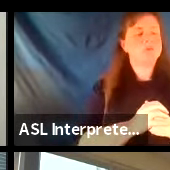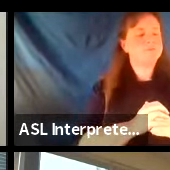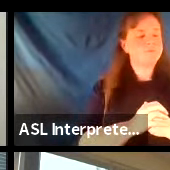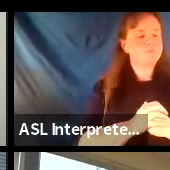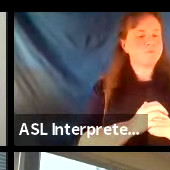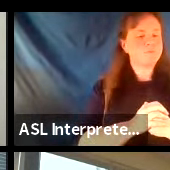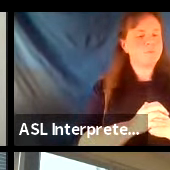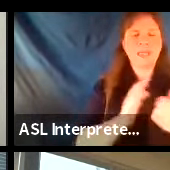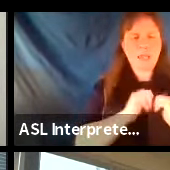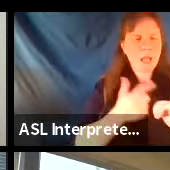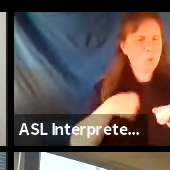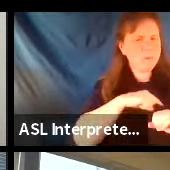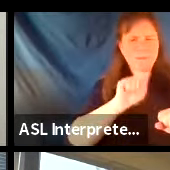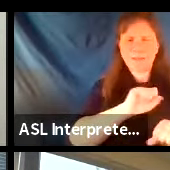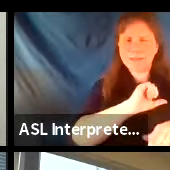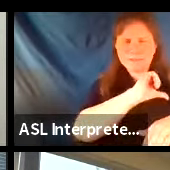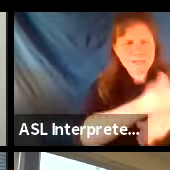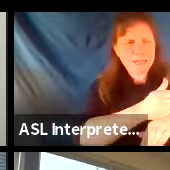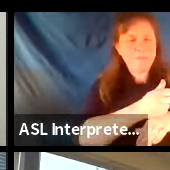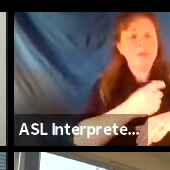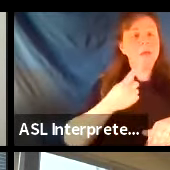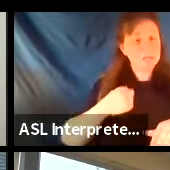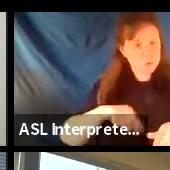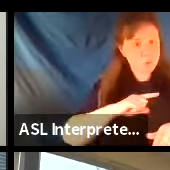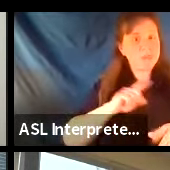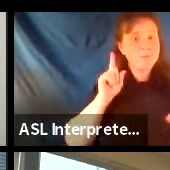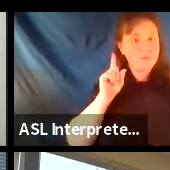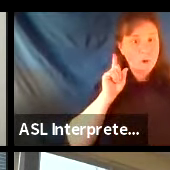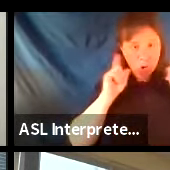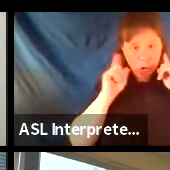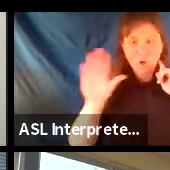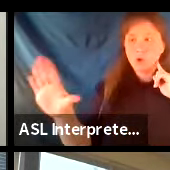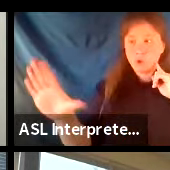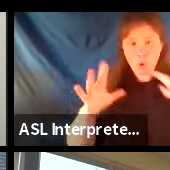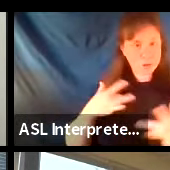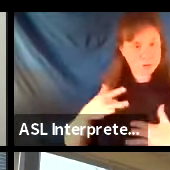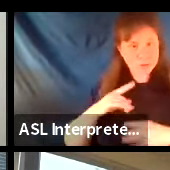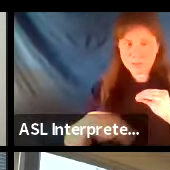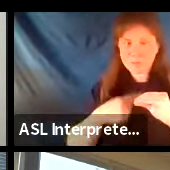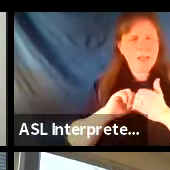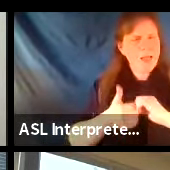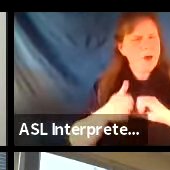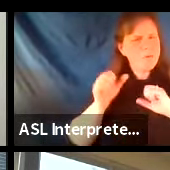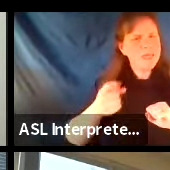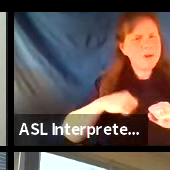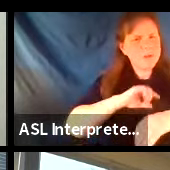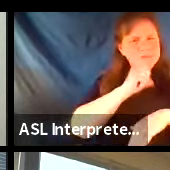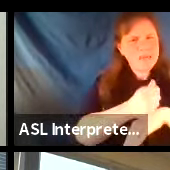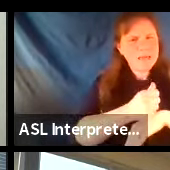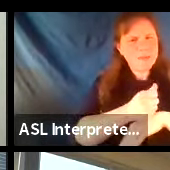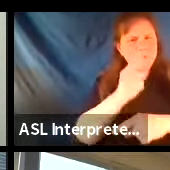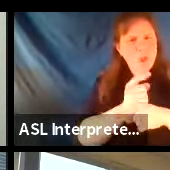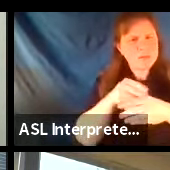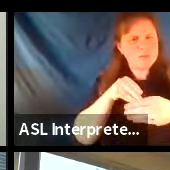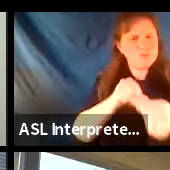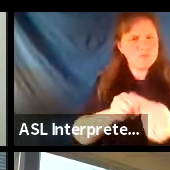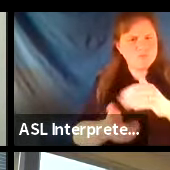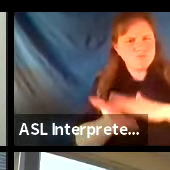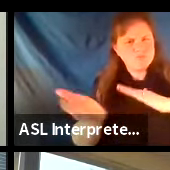can be implemented, because we've heard equally, as you just saw, some concerns about how to operationalize this. So it is sort of the next